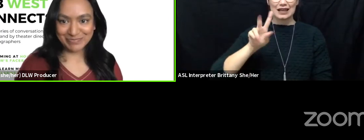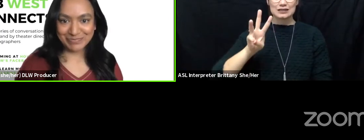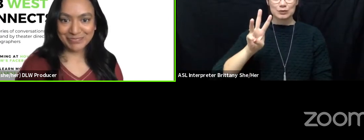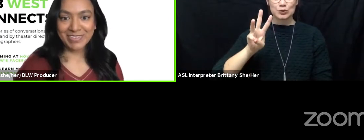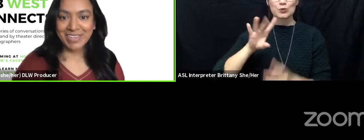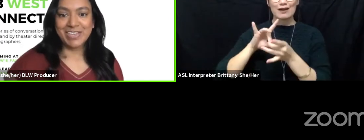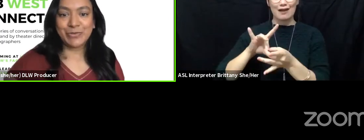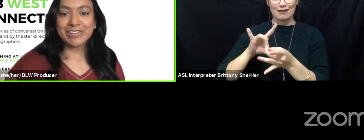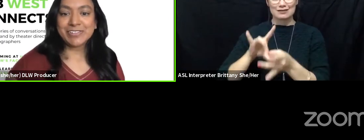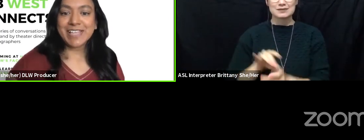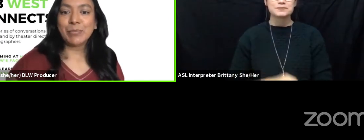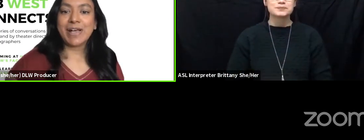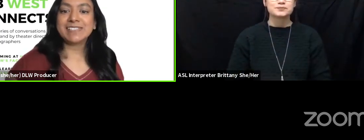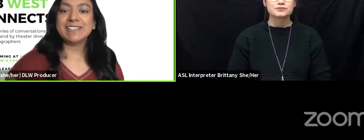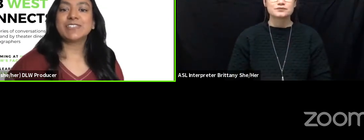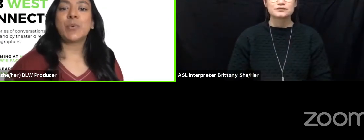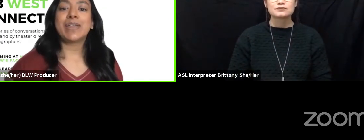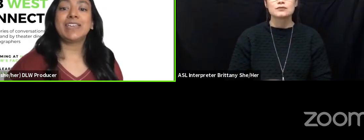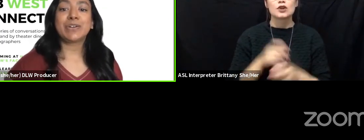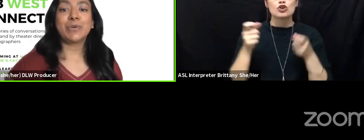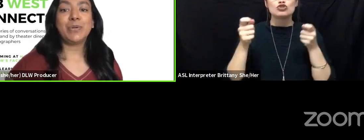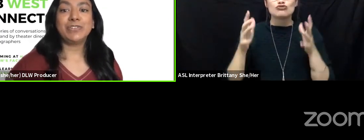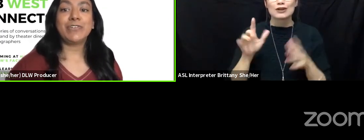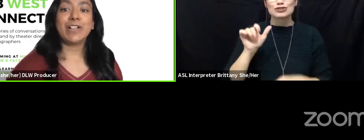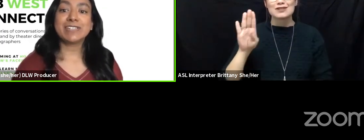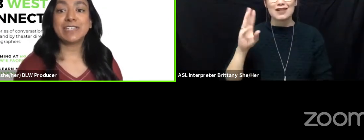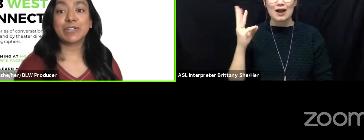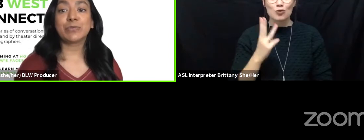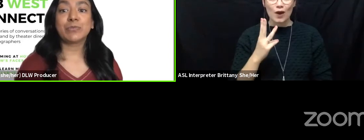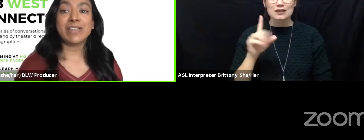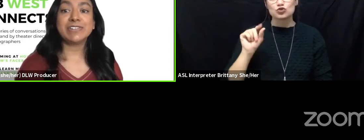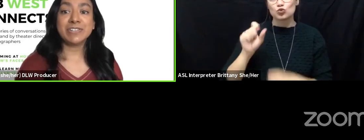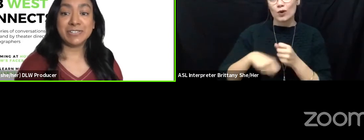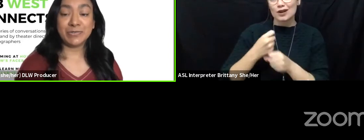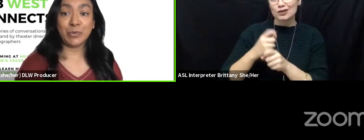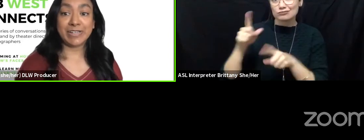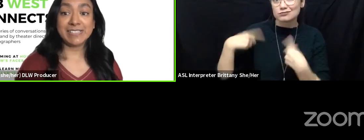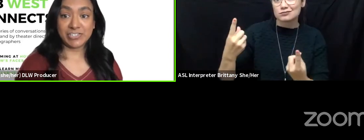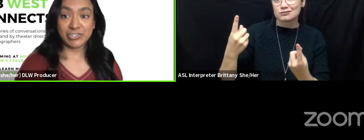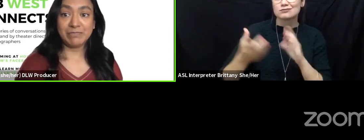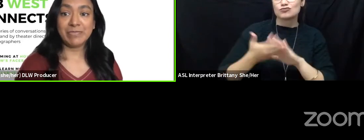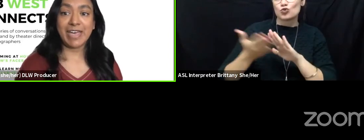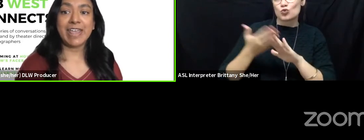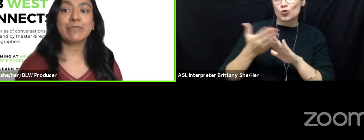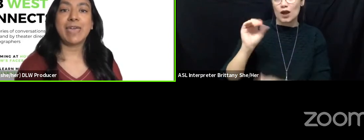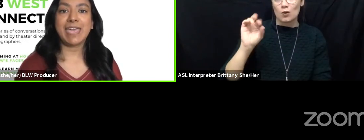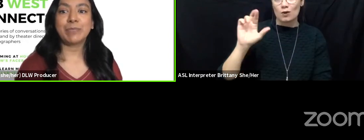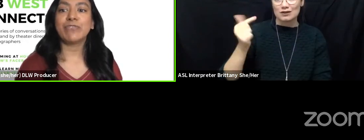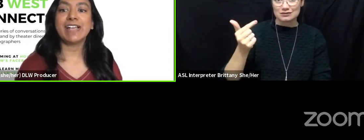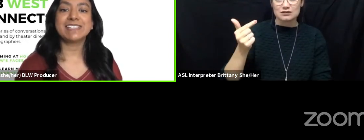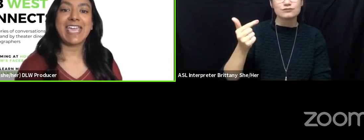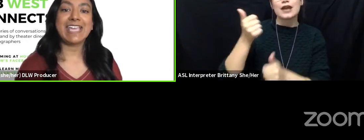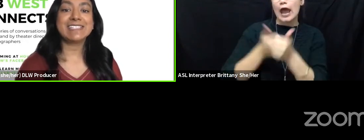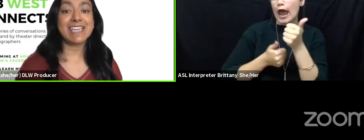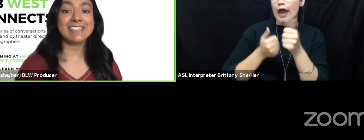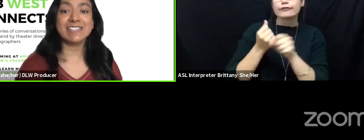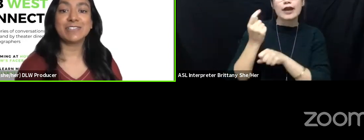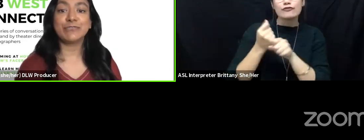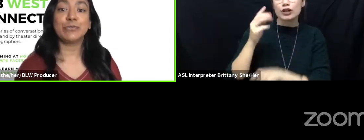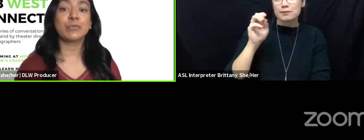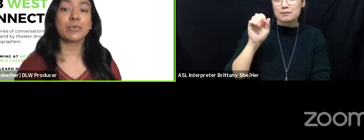Connects. Directors Lab West is a 20-year-old volunteer-run organization that every May provides an